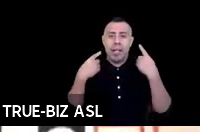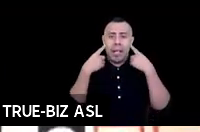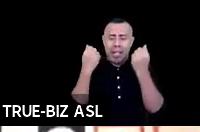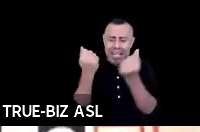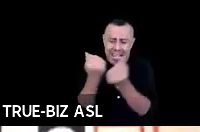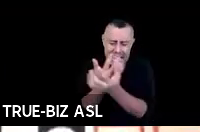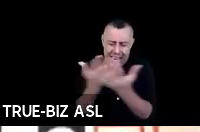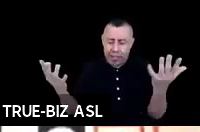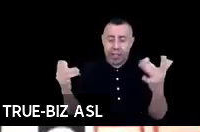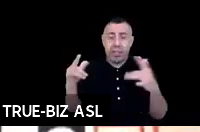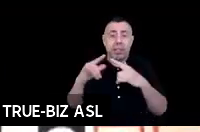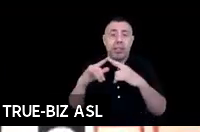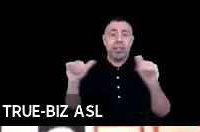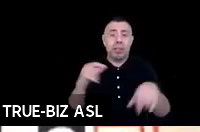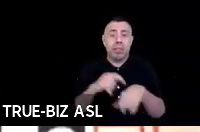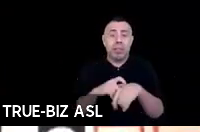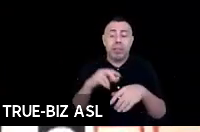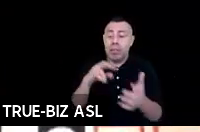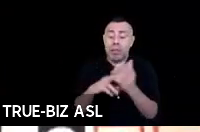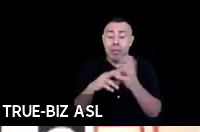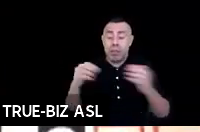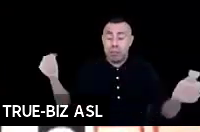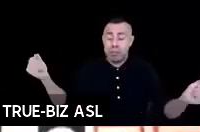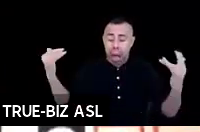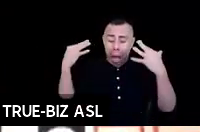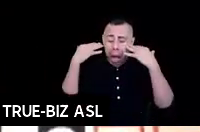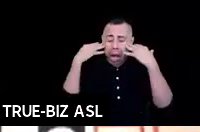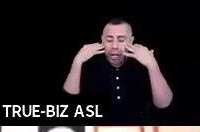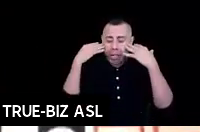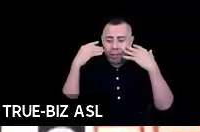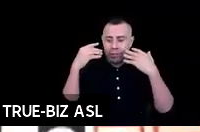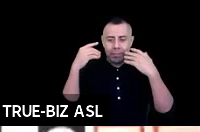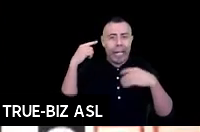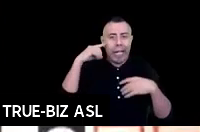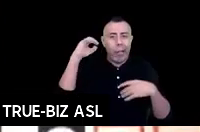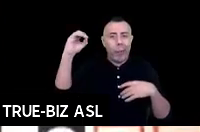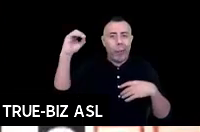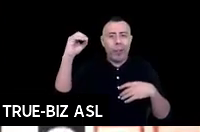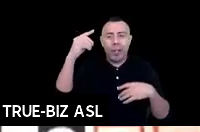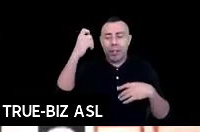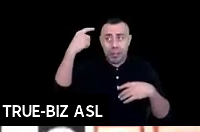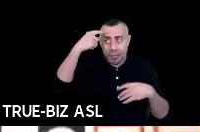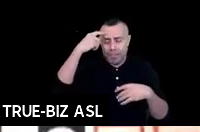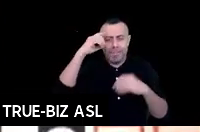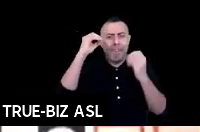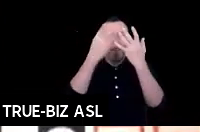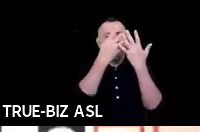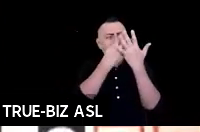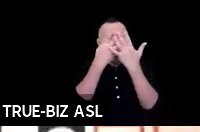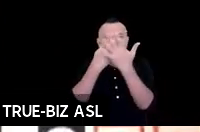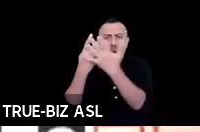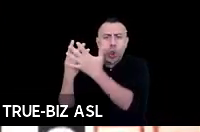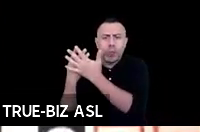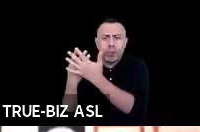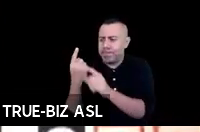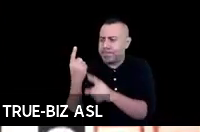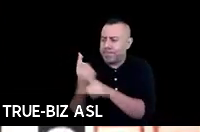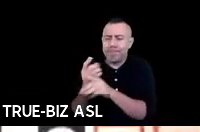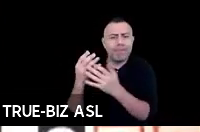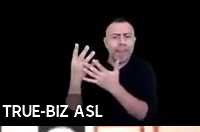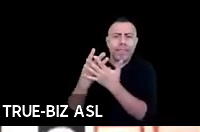once, so I effectively hear nothing, because it's not being able to filter correctly. Like if I can focus